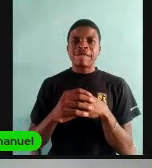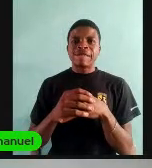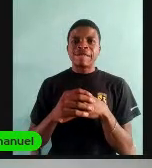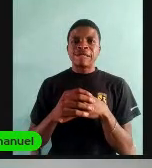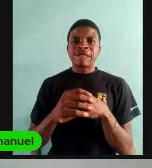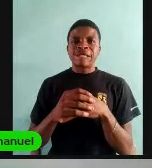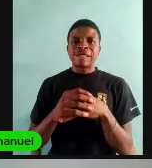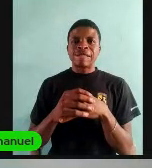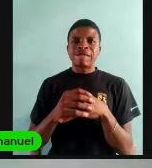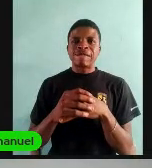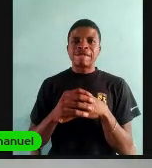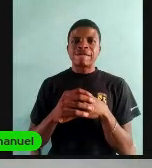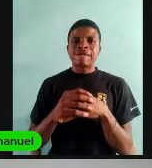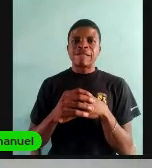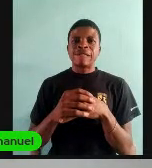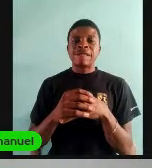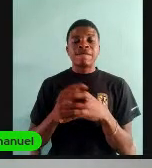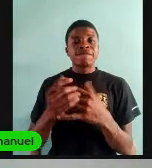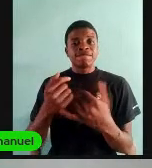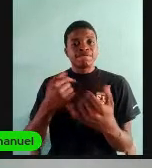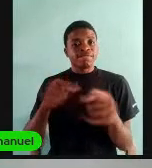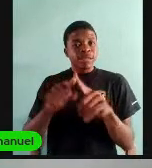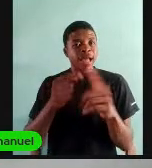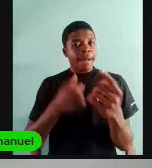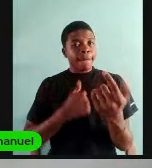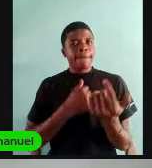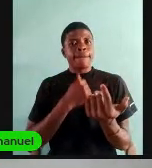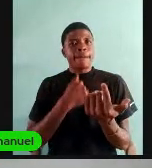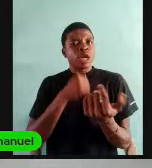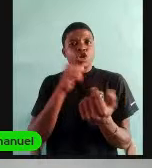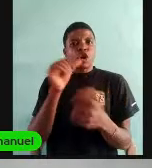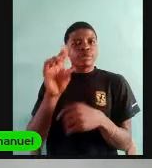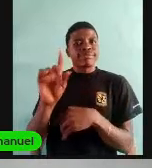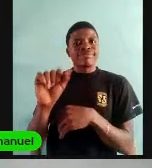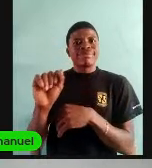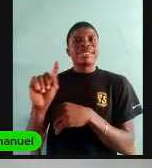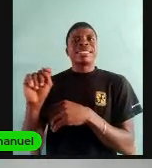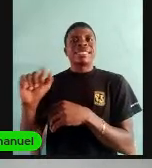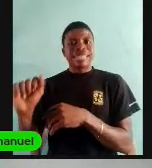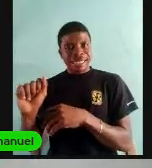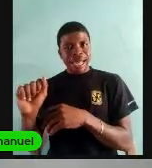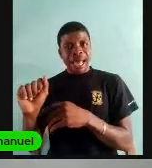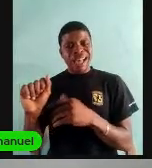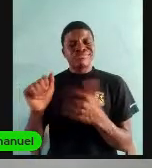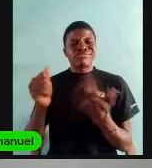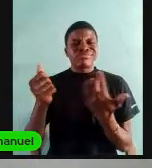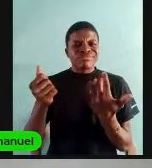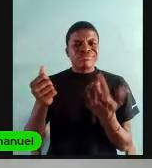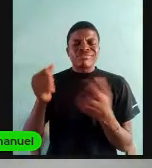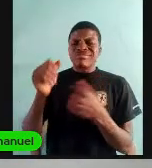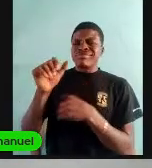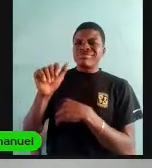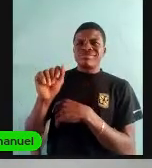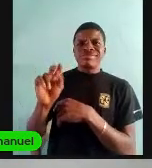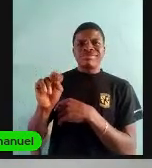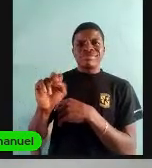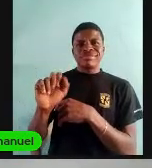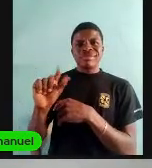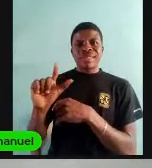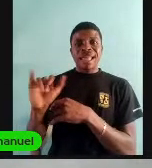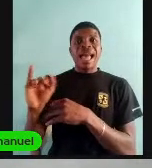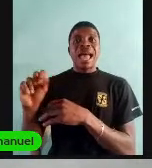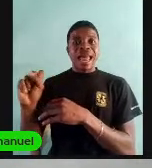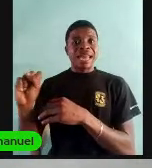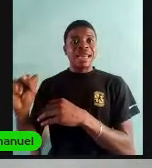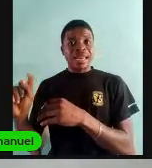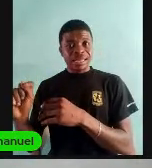into data analysis. Just I'm still building my career in data analysis. Although still on hold while I focus on other software